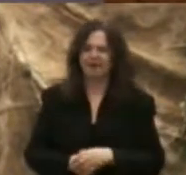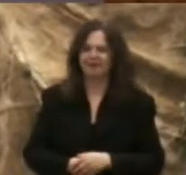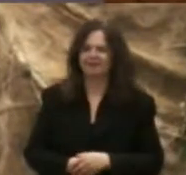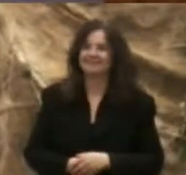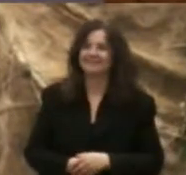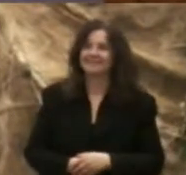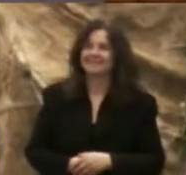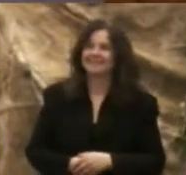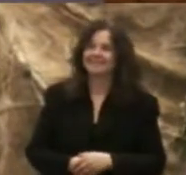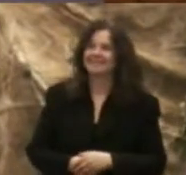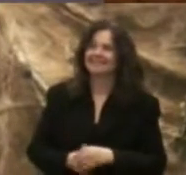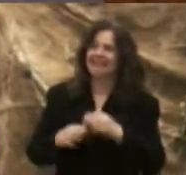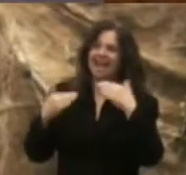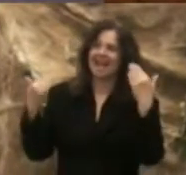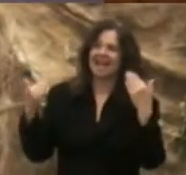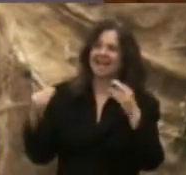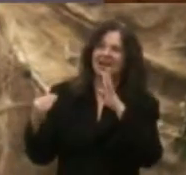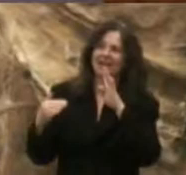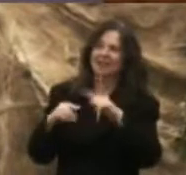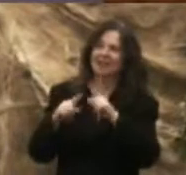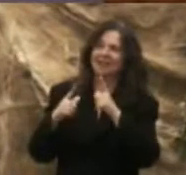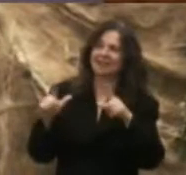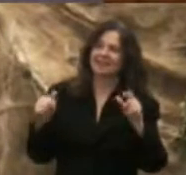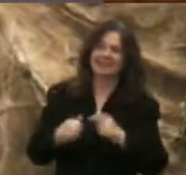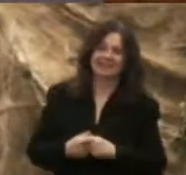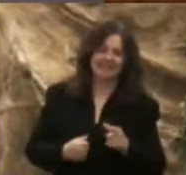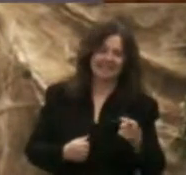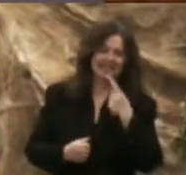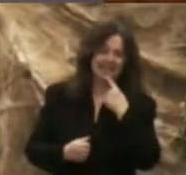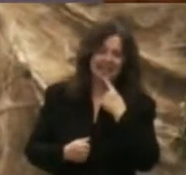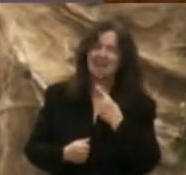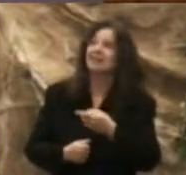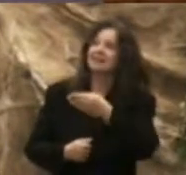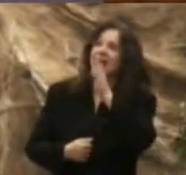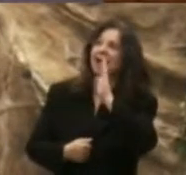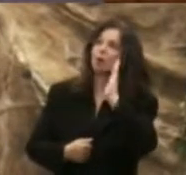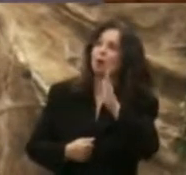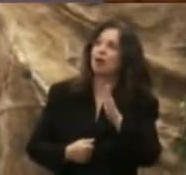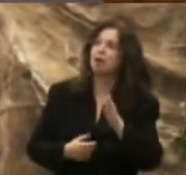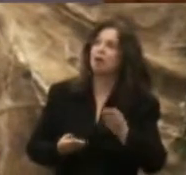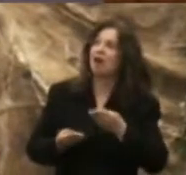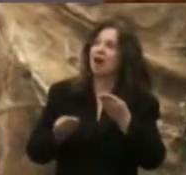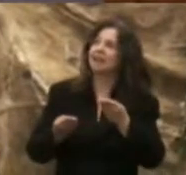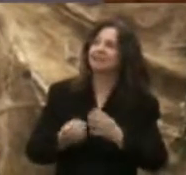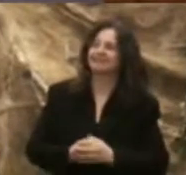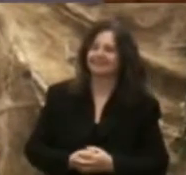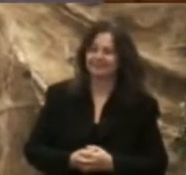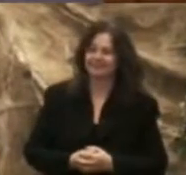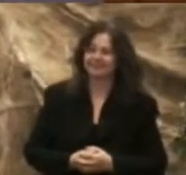"Dios proveerá. God will provide."